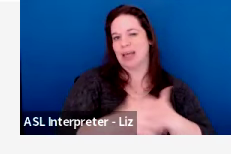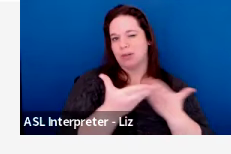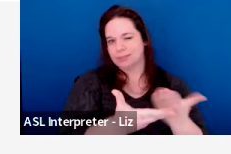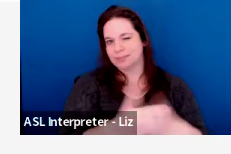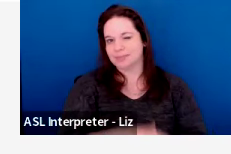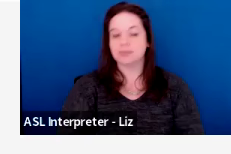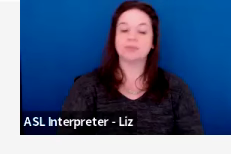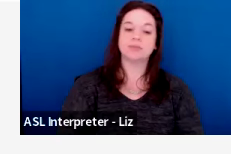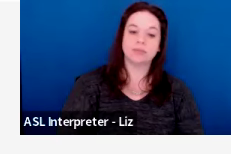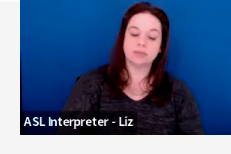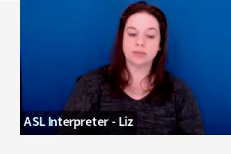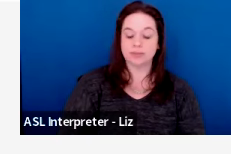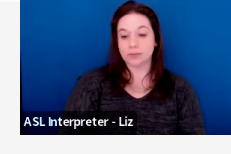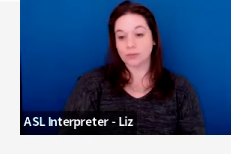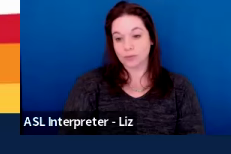available.